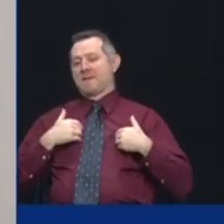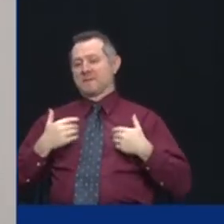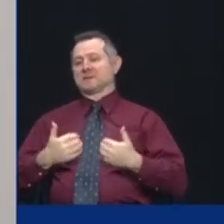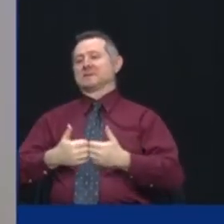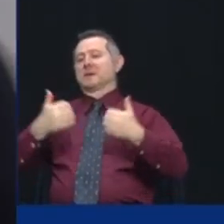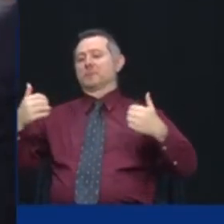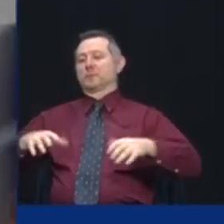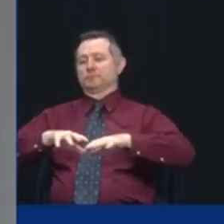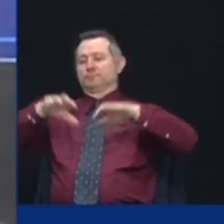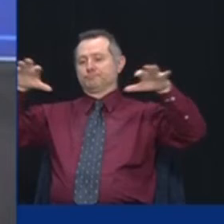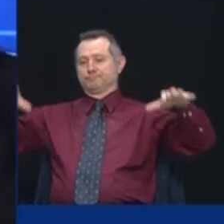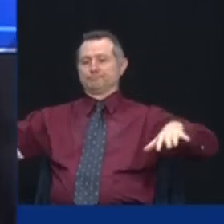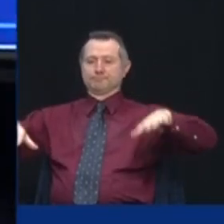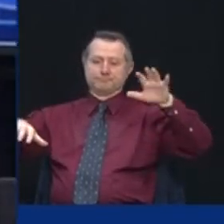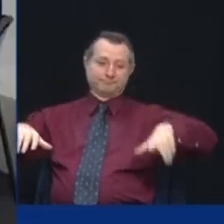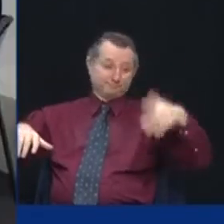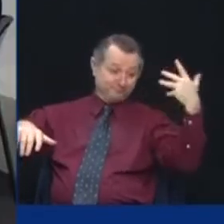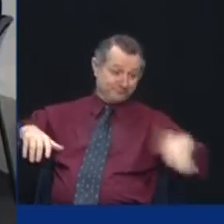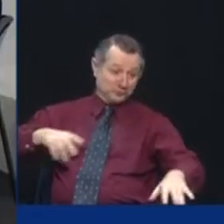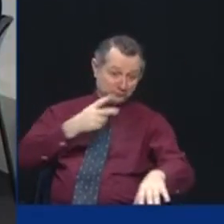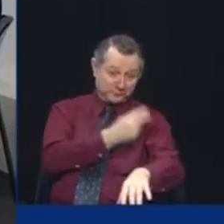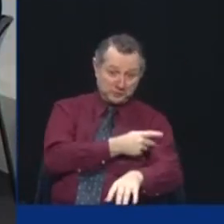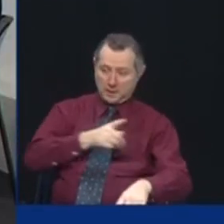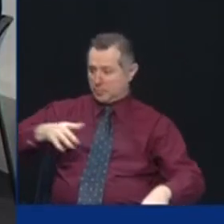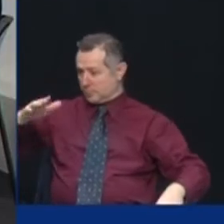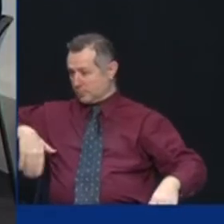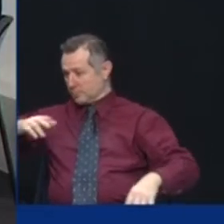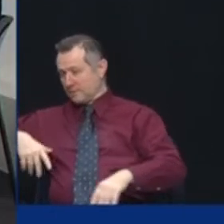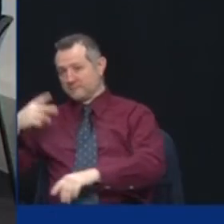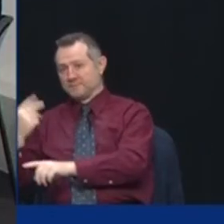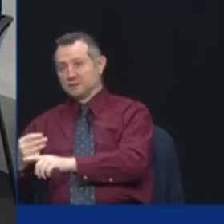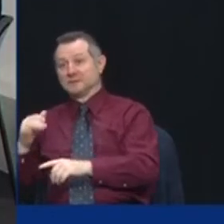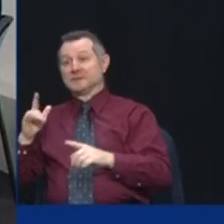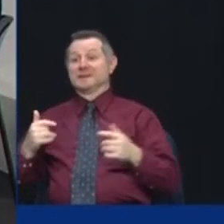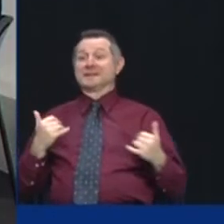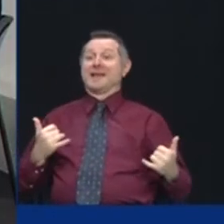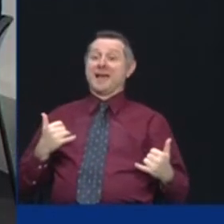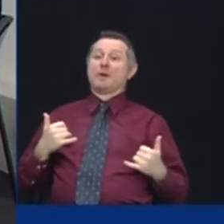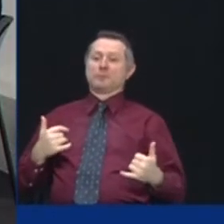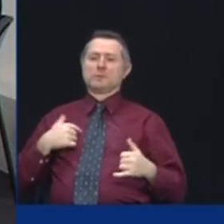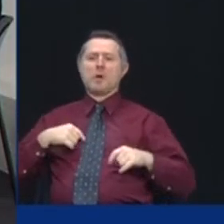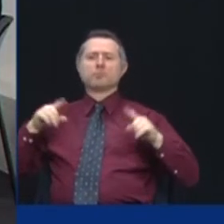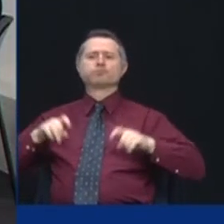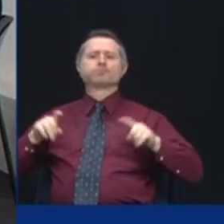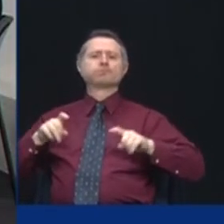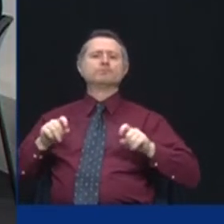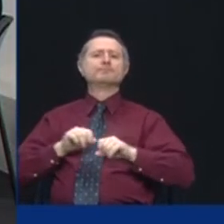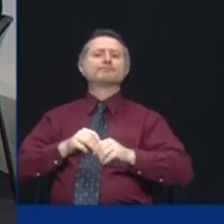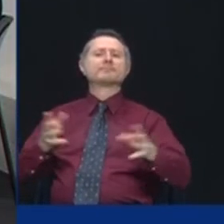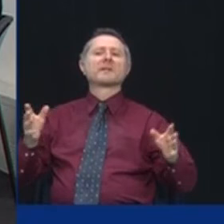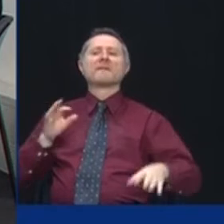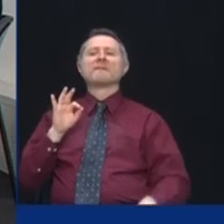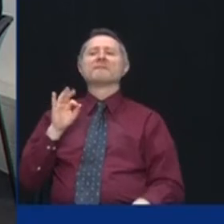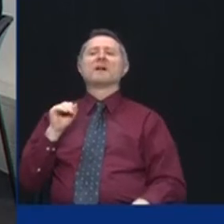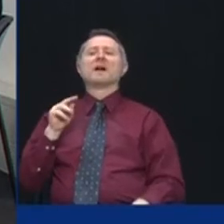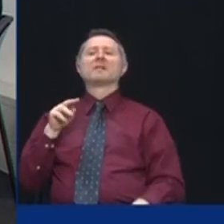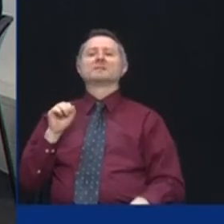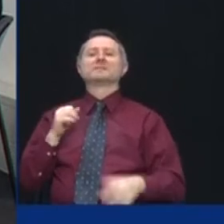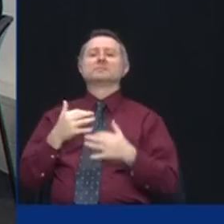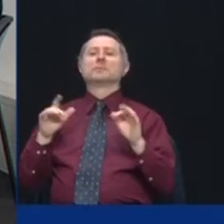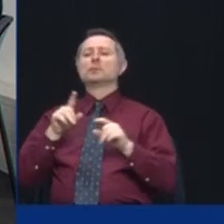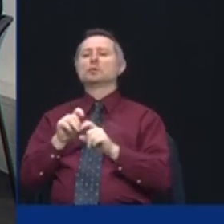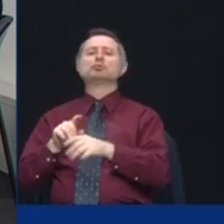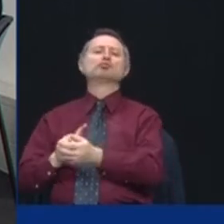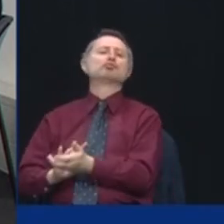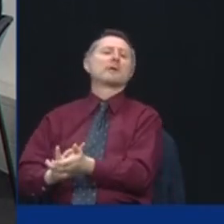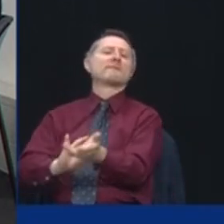vaccinated. We've been polling our fans. I think the majority are vaccinated rather than unvaccinated